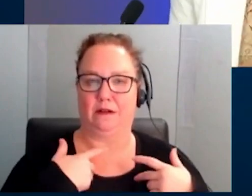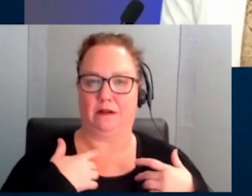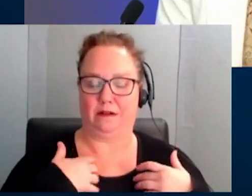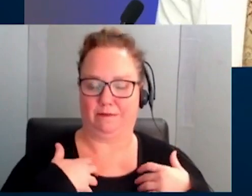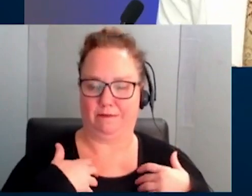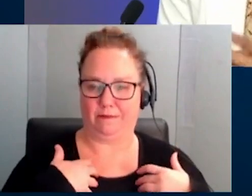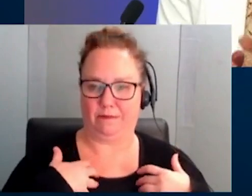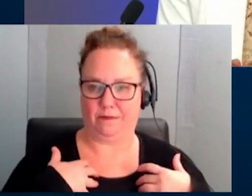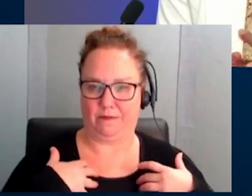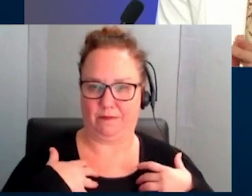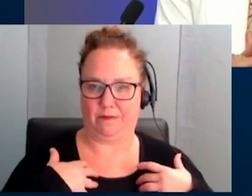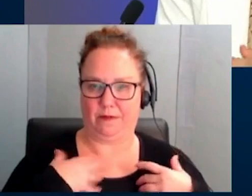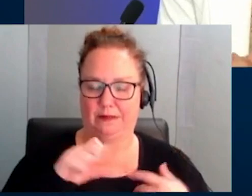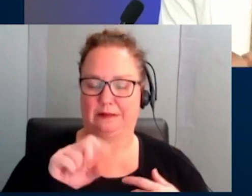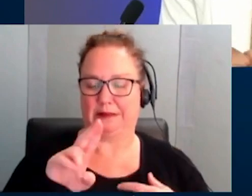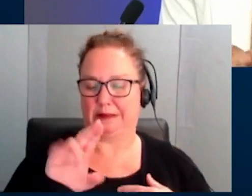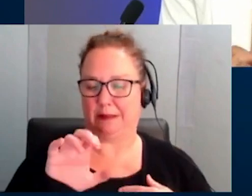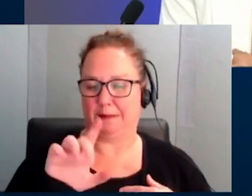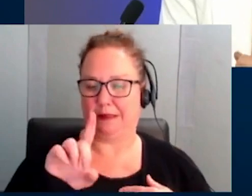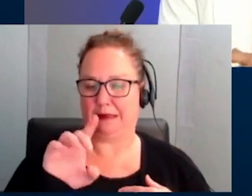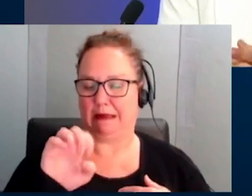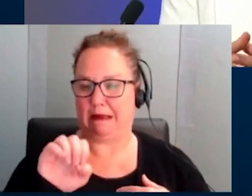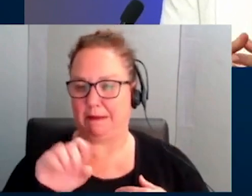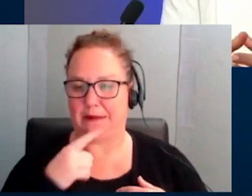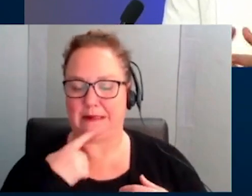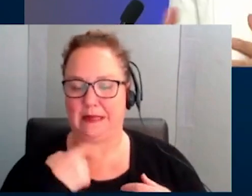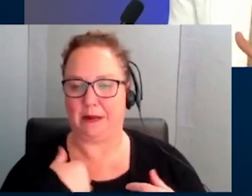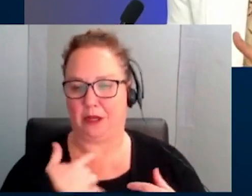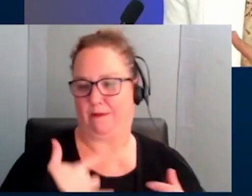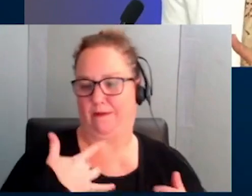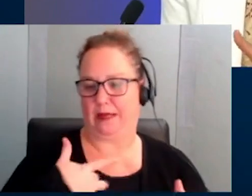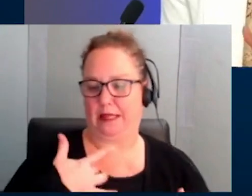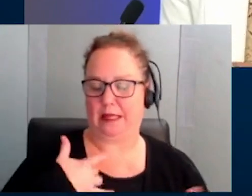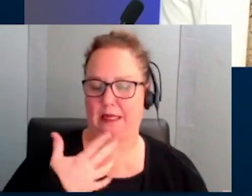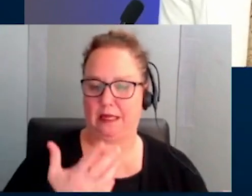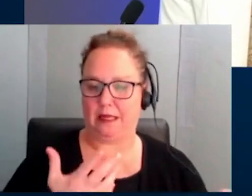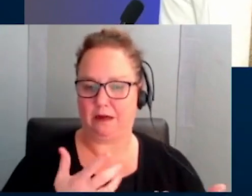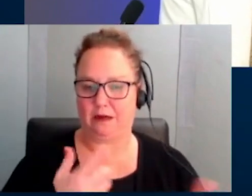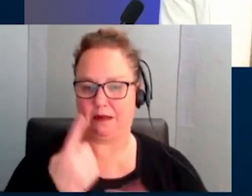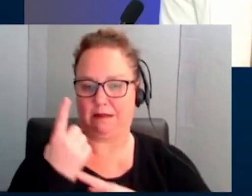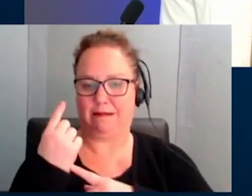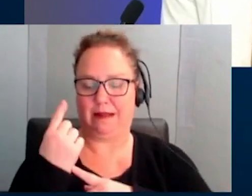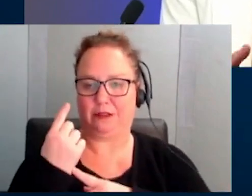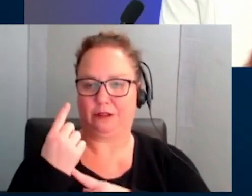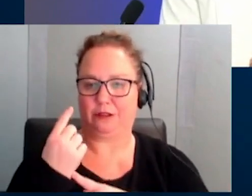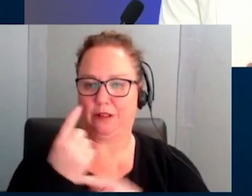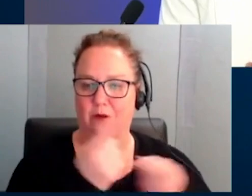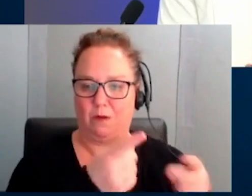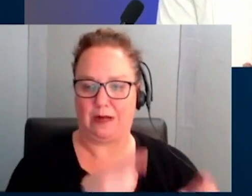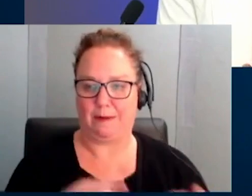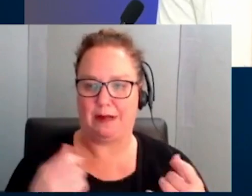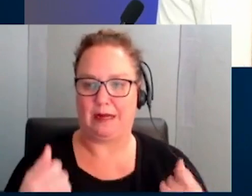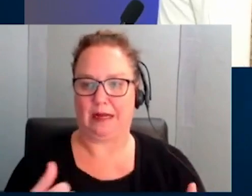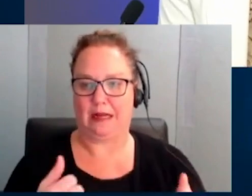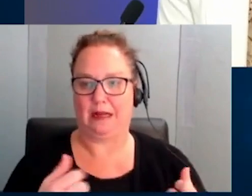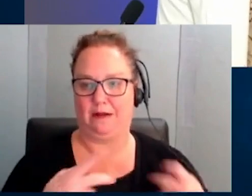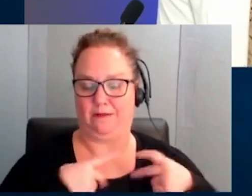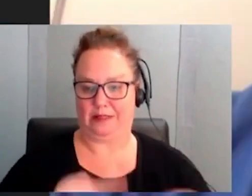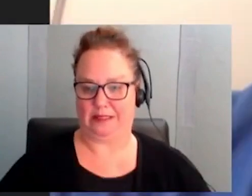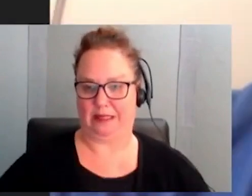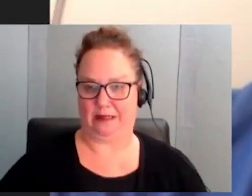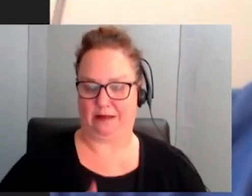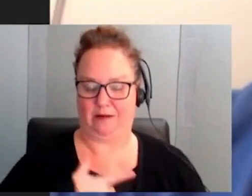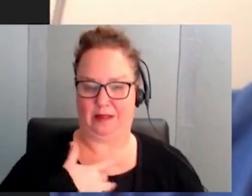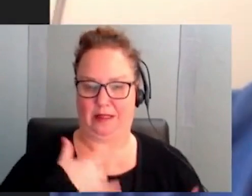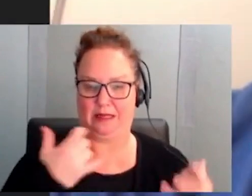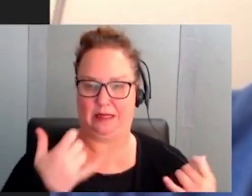what Sublocade is here in just one moment, but just tell me a little bit about where you were a year ago and where you are now and how you physically are feeling as far